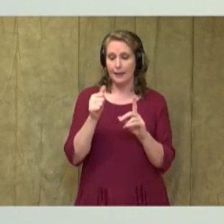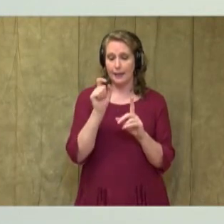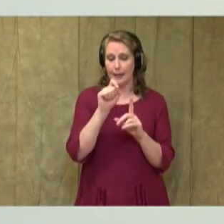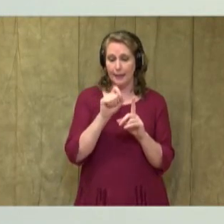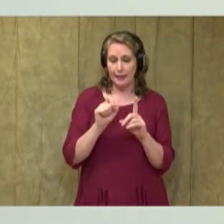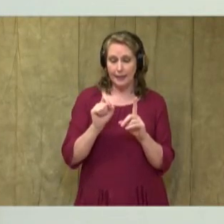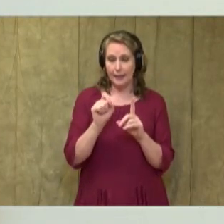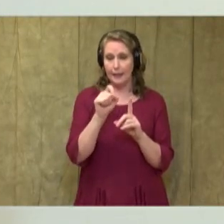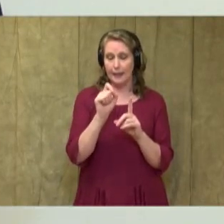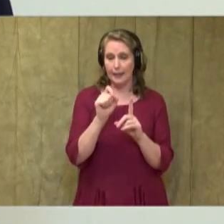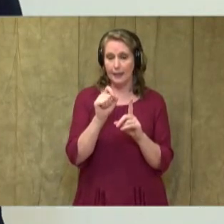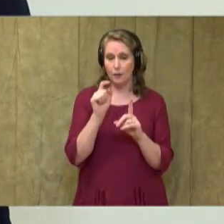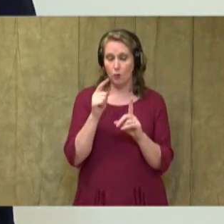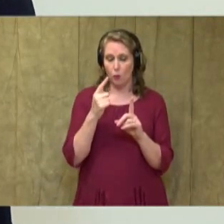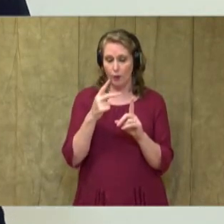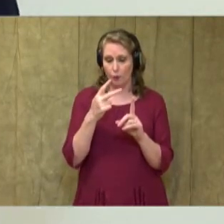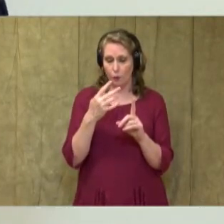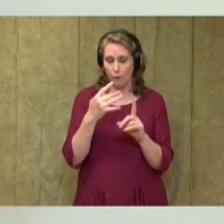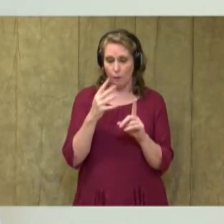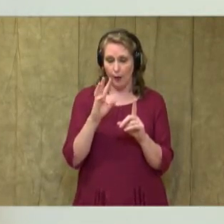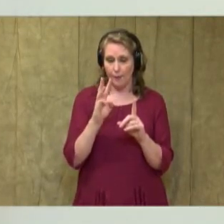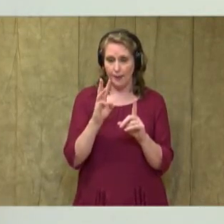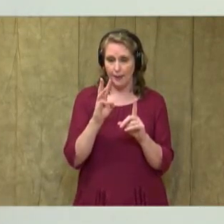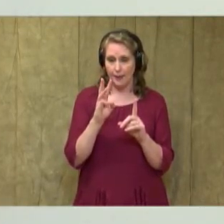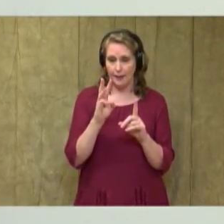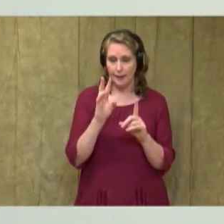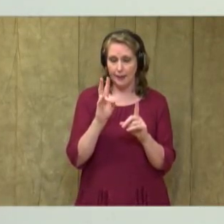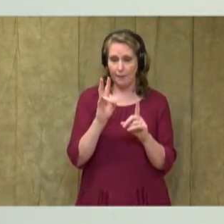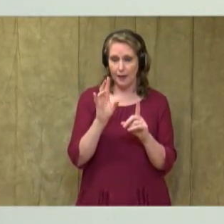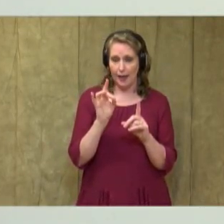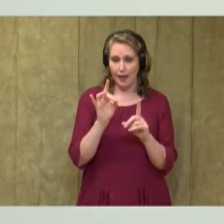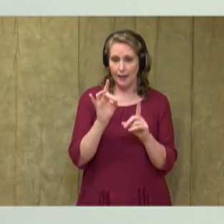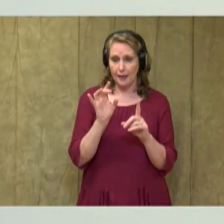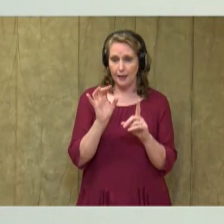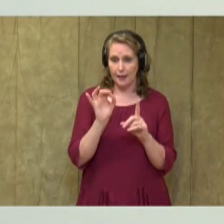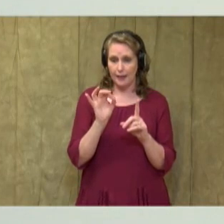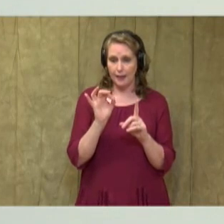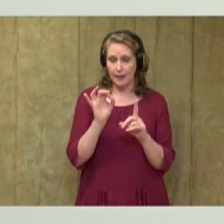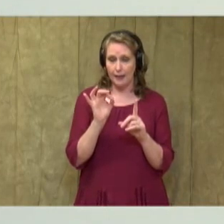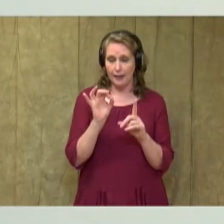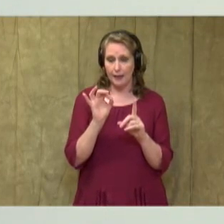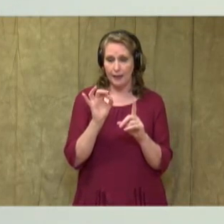of these ones, that's 1, 2, 3, 4, 5, 6, 7, 8,